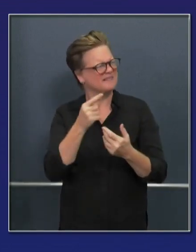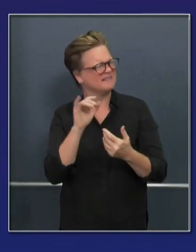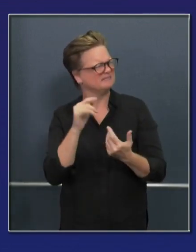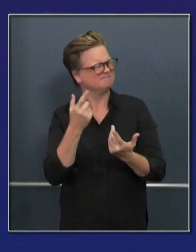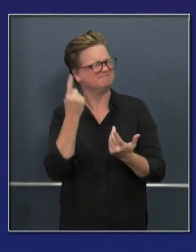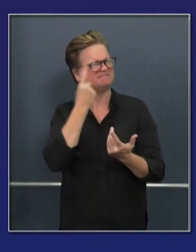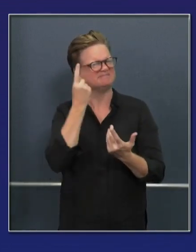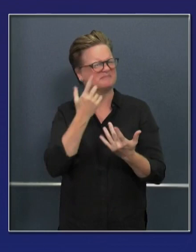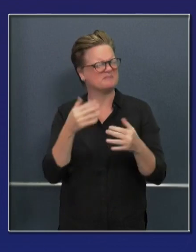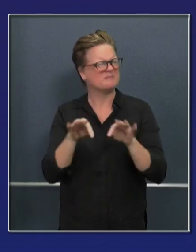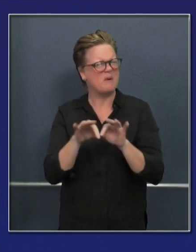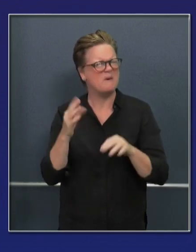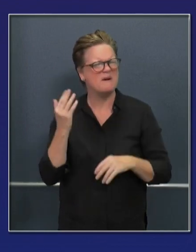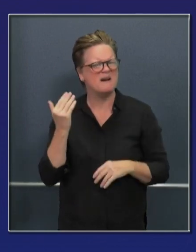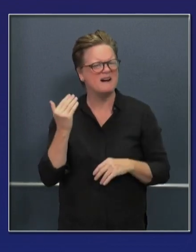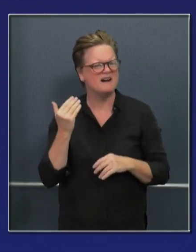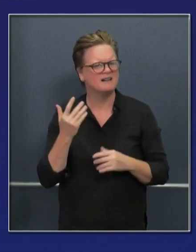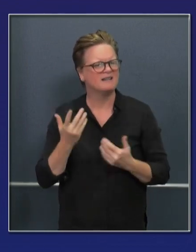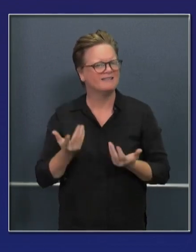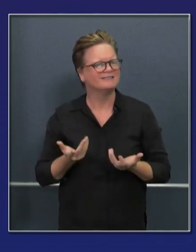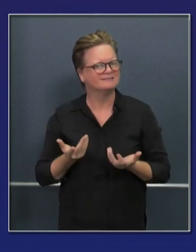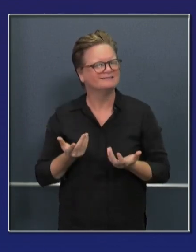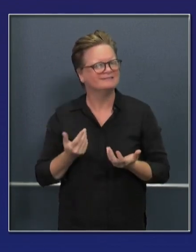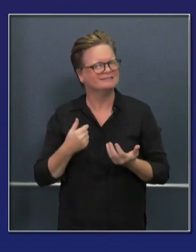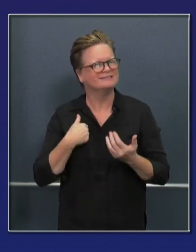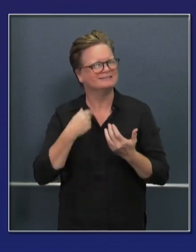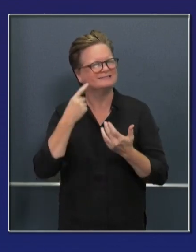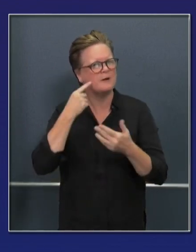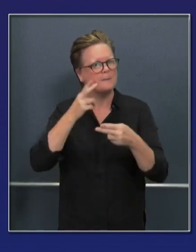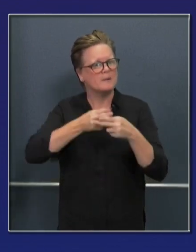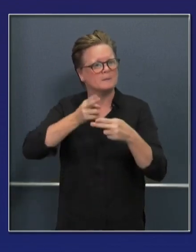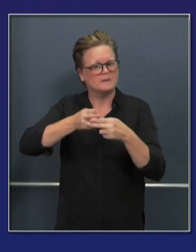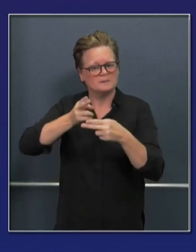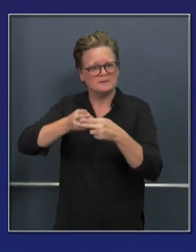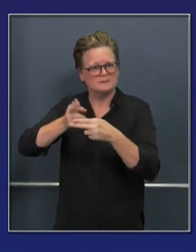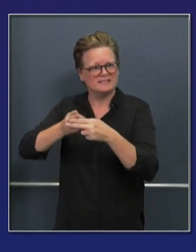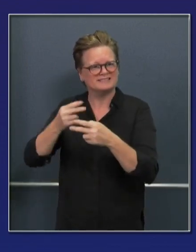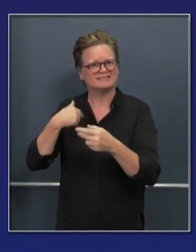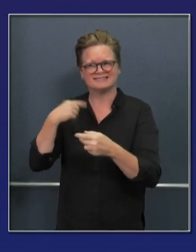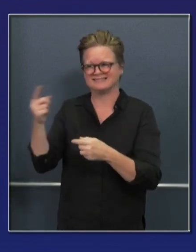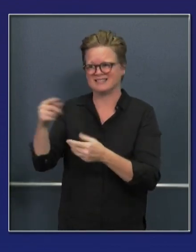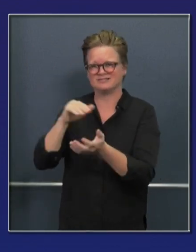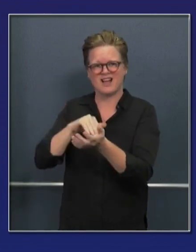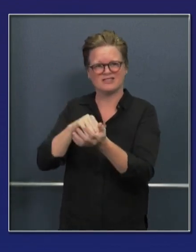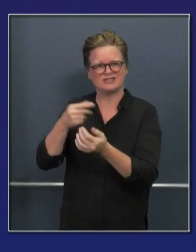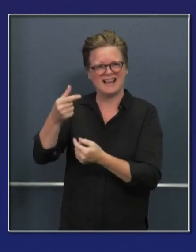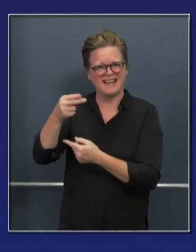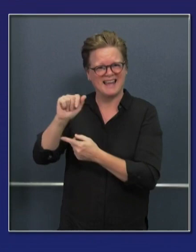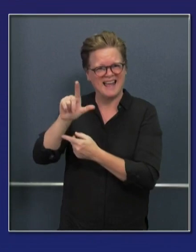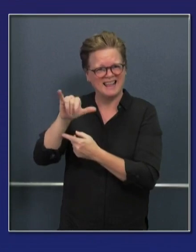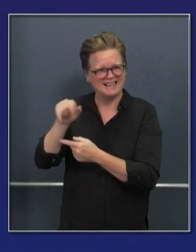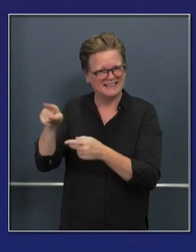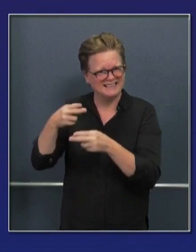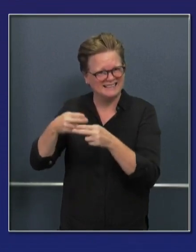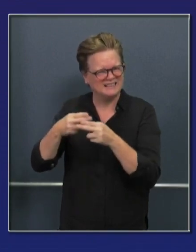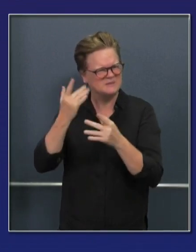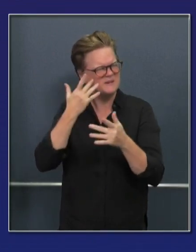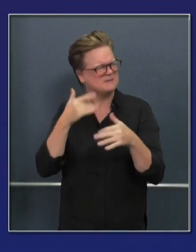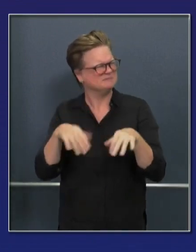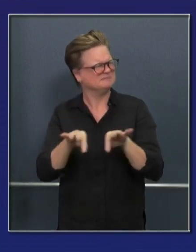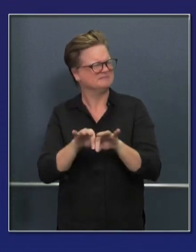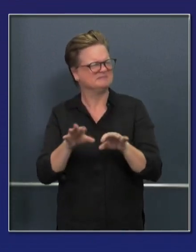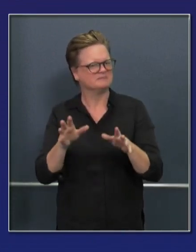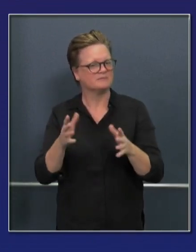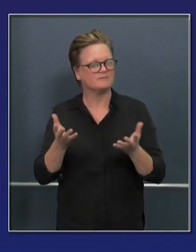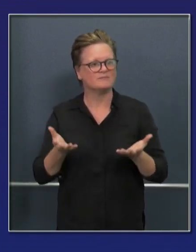and I begin, or rather end as I began, not out of the woods. There's, I don't know, perhaps some amnesia,